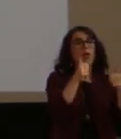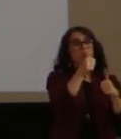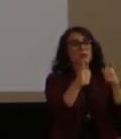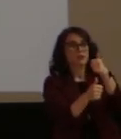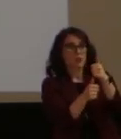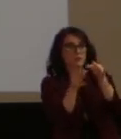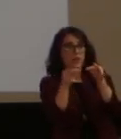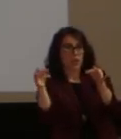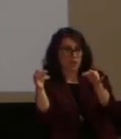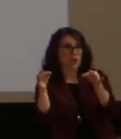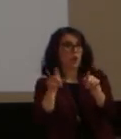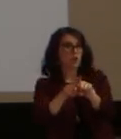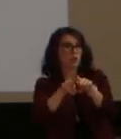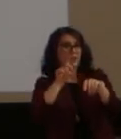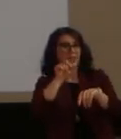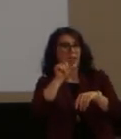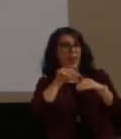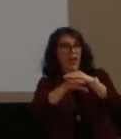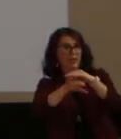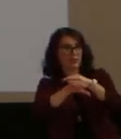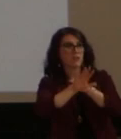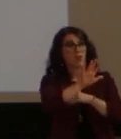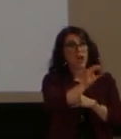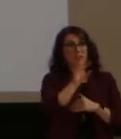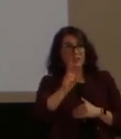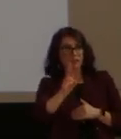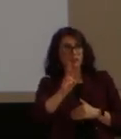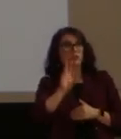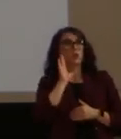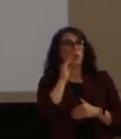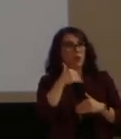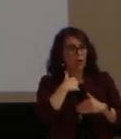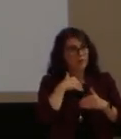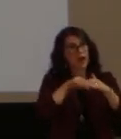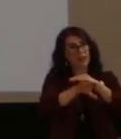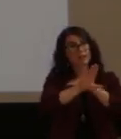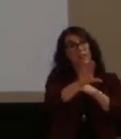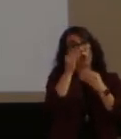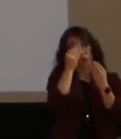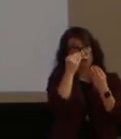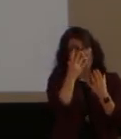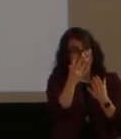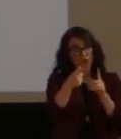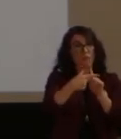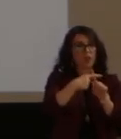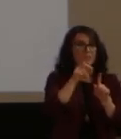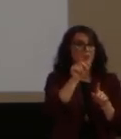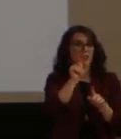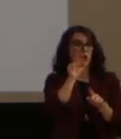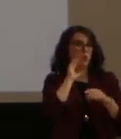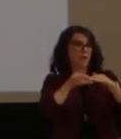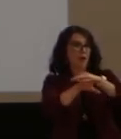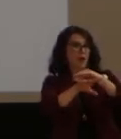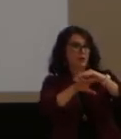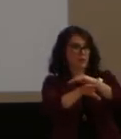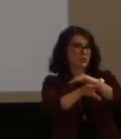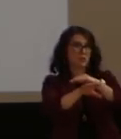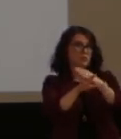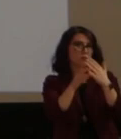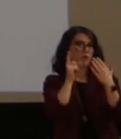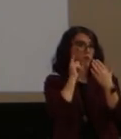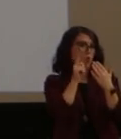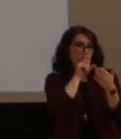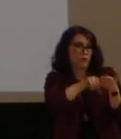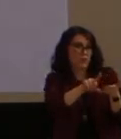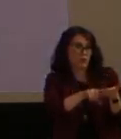address data access. 5 and 6, participants will have access to their information, and data will be accessed for broadly for